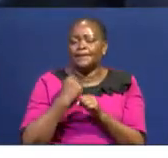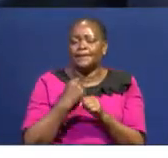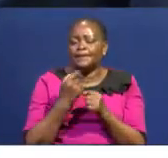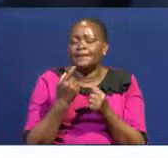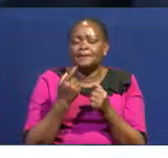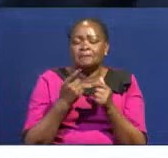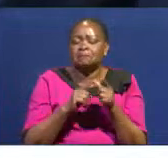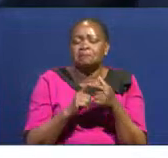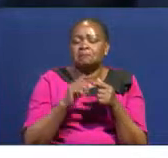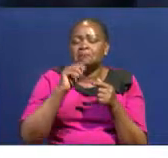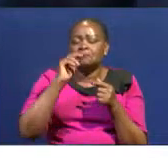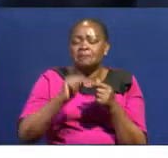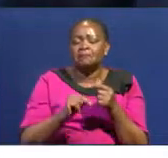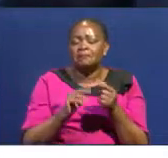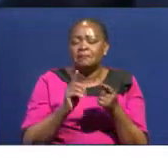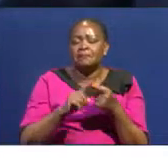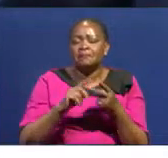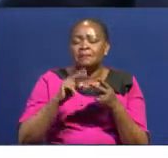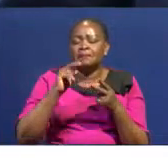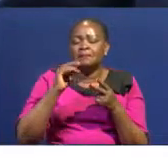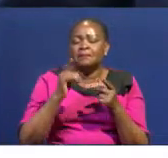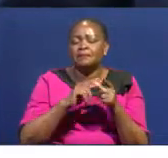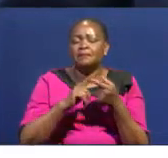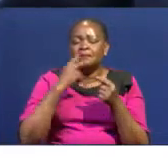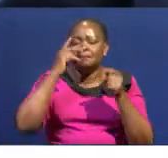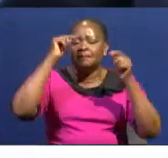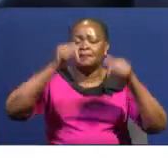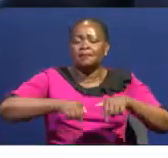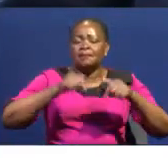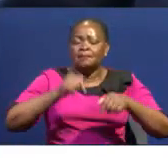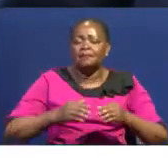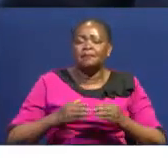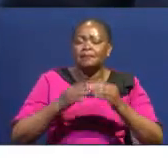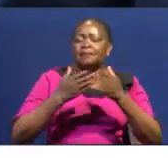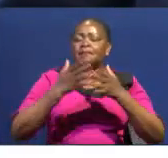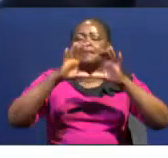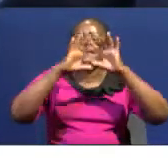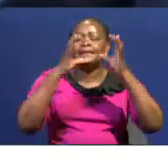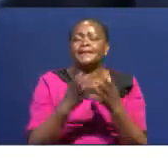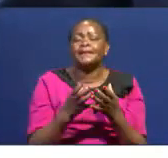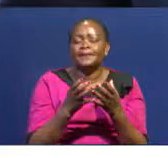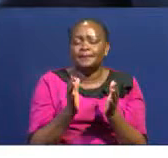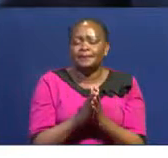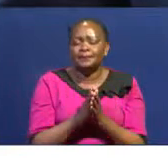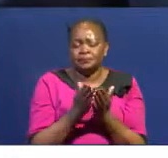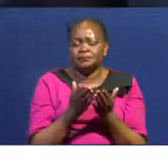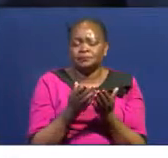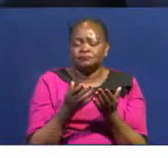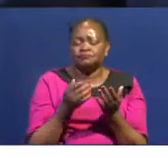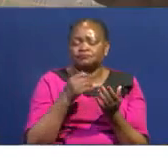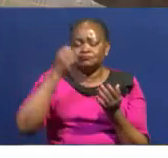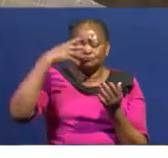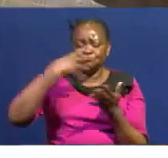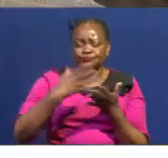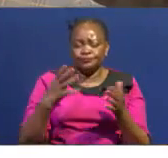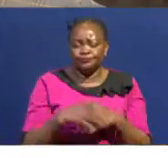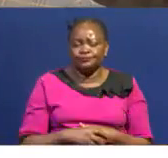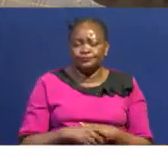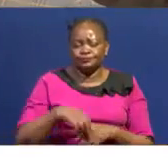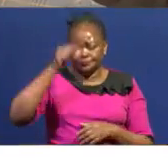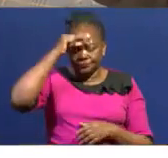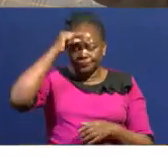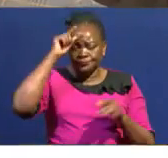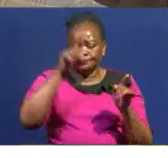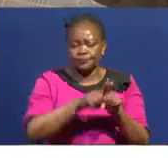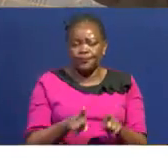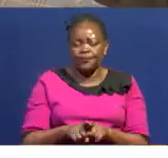like Samsung, like LG, that we see today leading global tech and electronic industry. The government